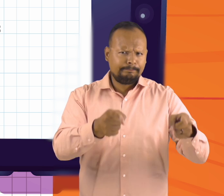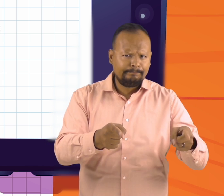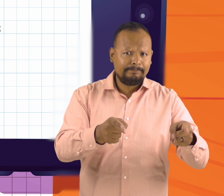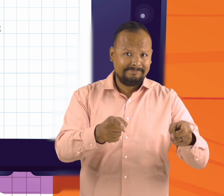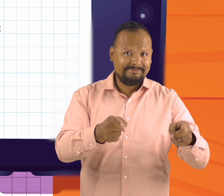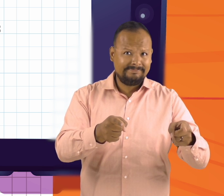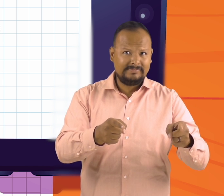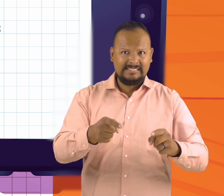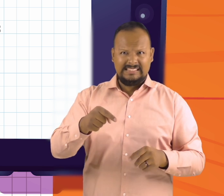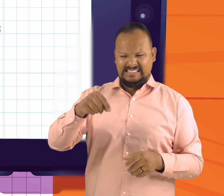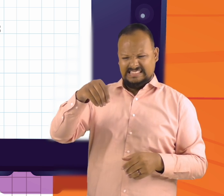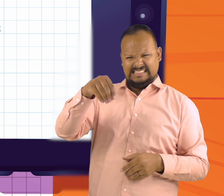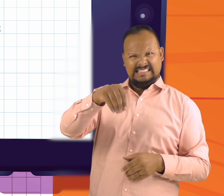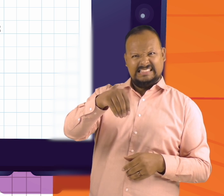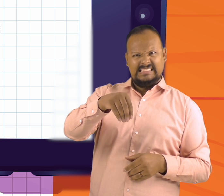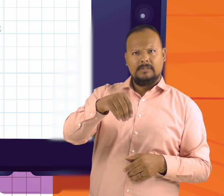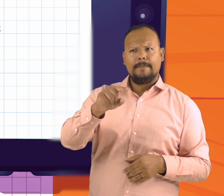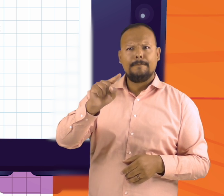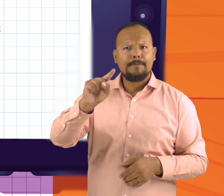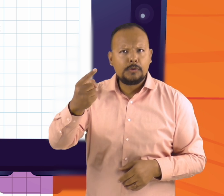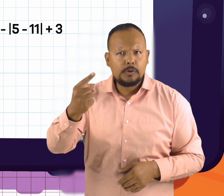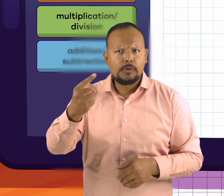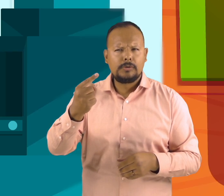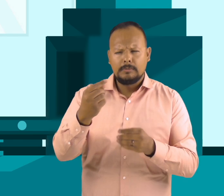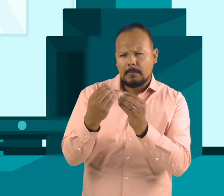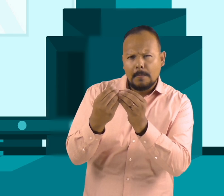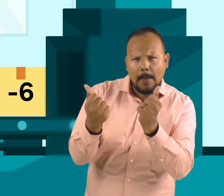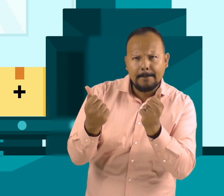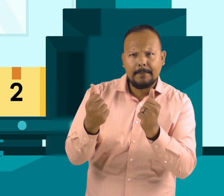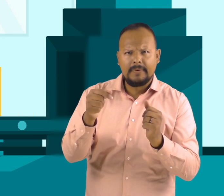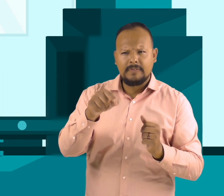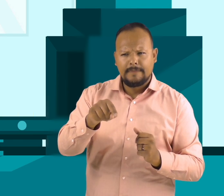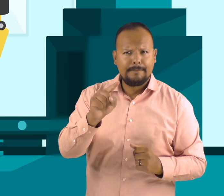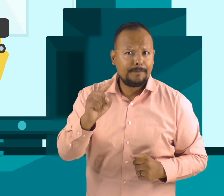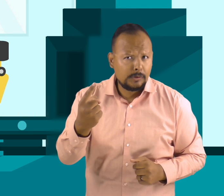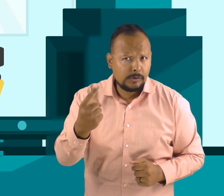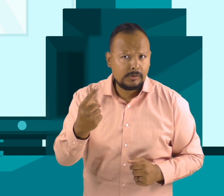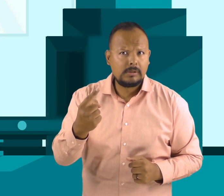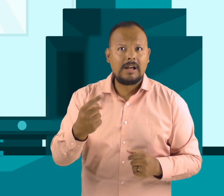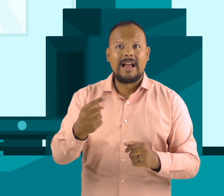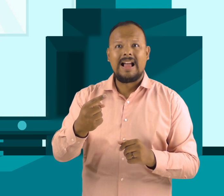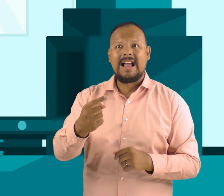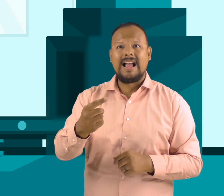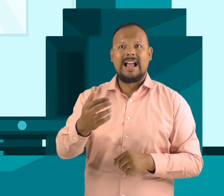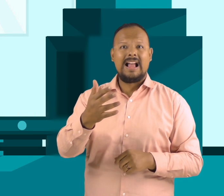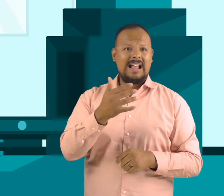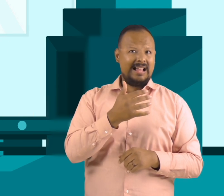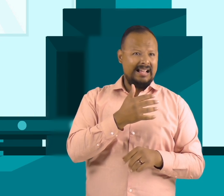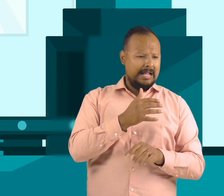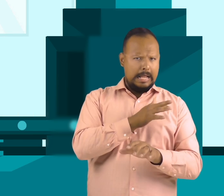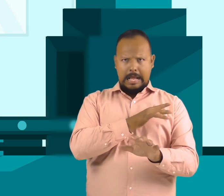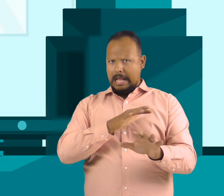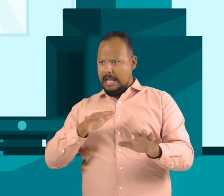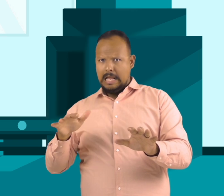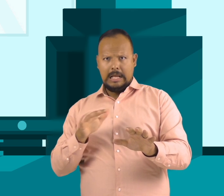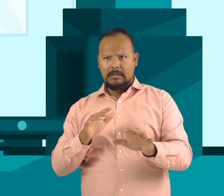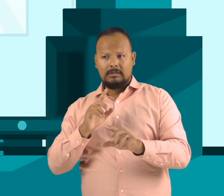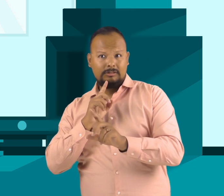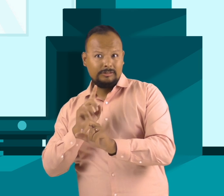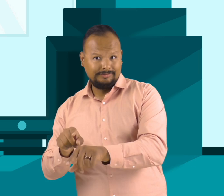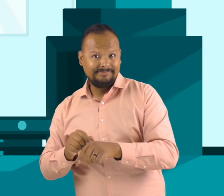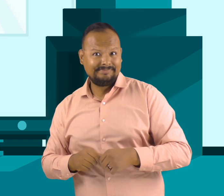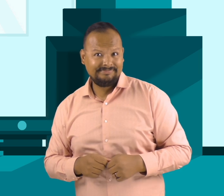first, before determining the answer. So, the absolute value of negative 6